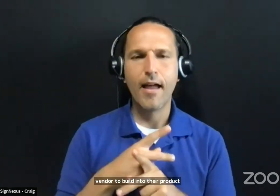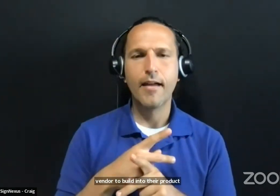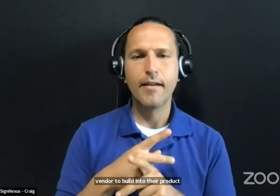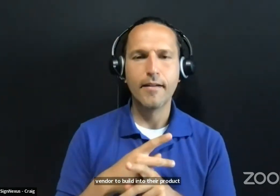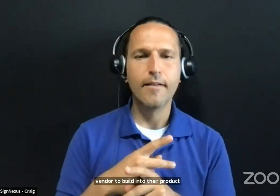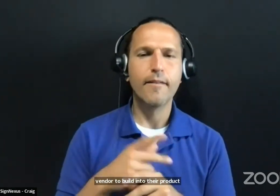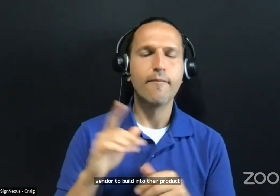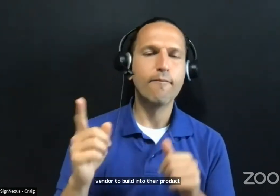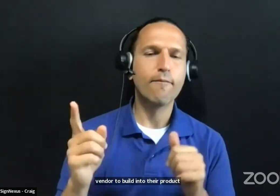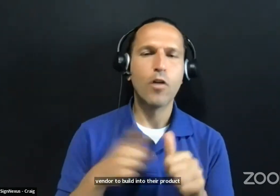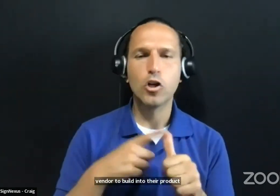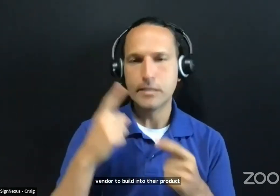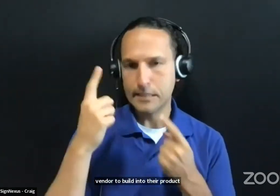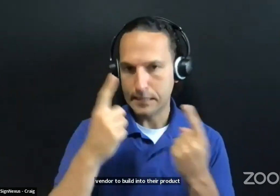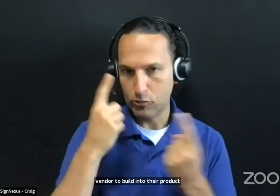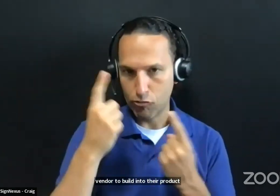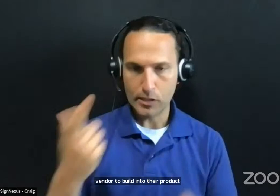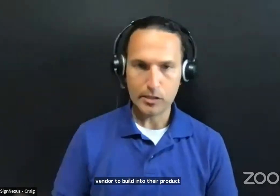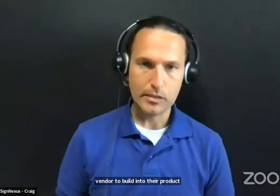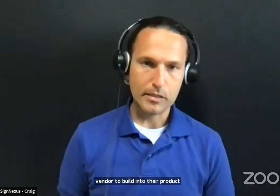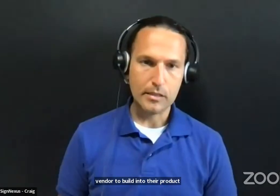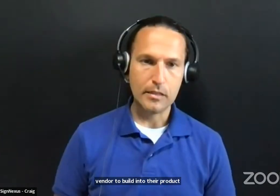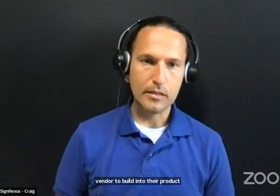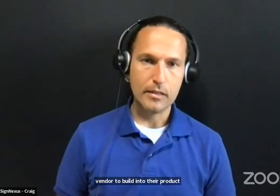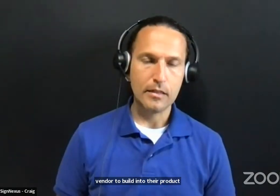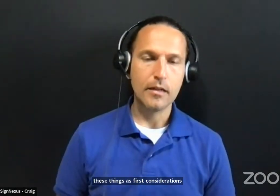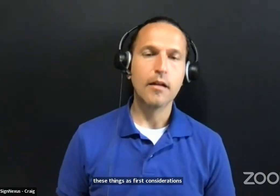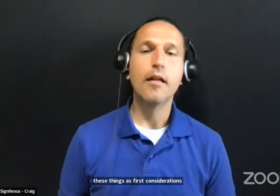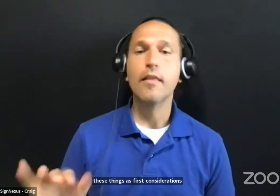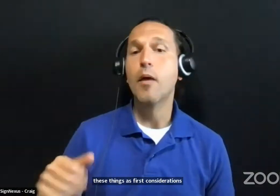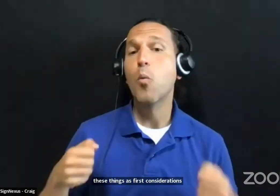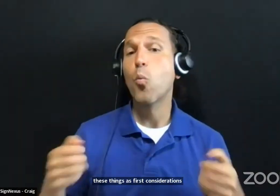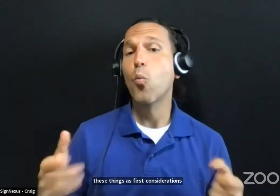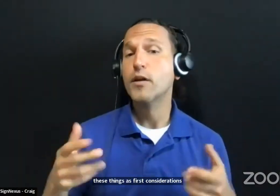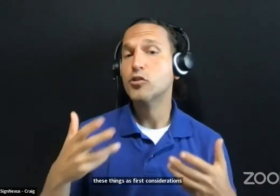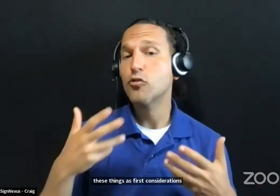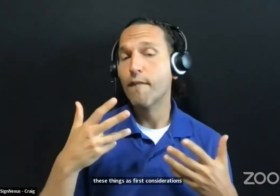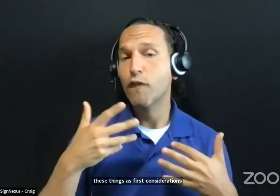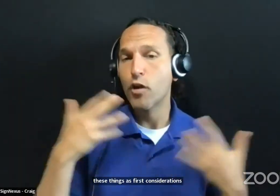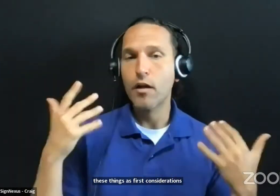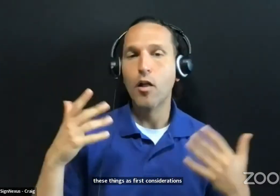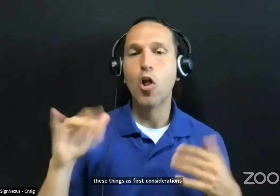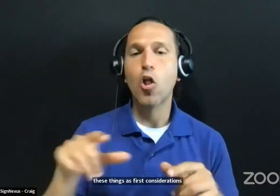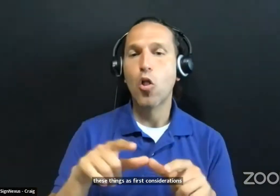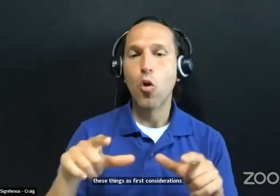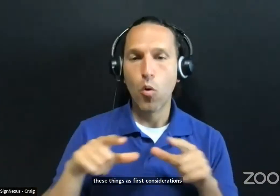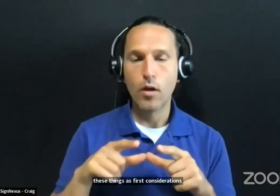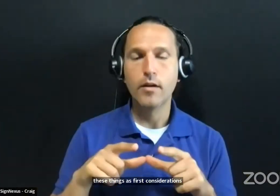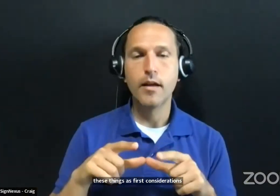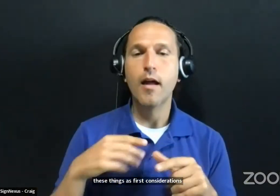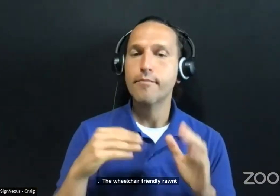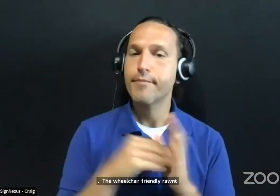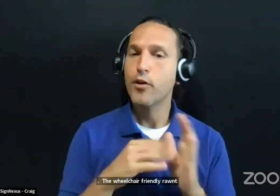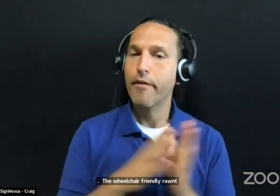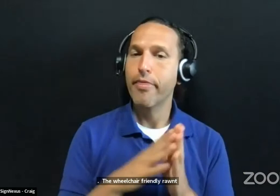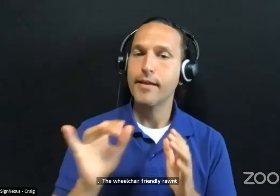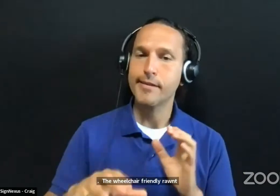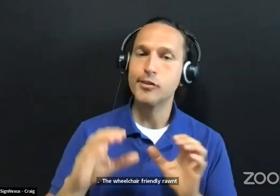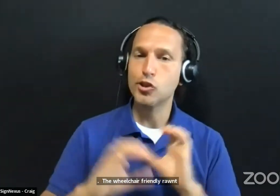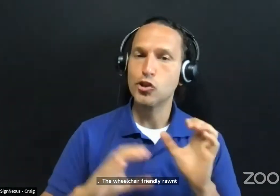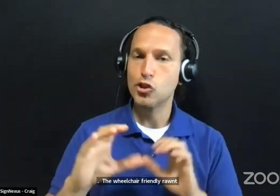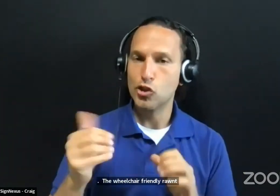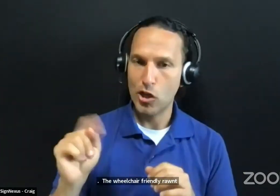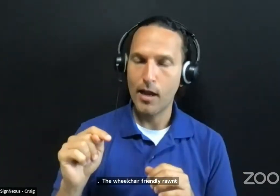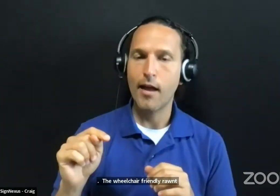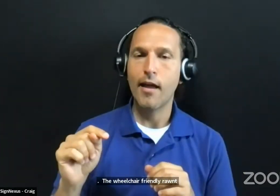first considerations. The wheelchair friendly restaurant locator that I put in the chat started